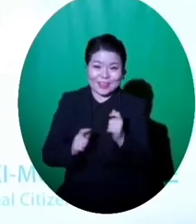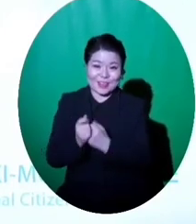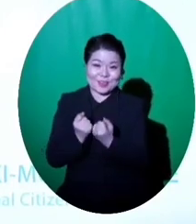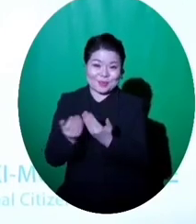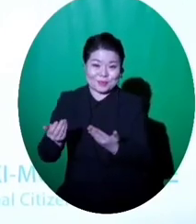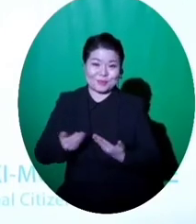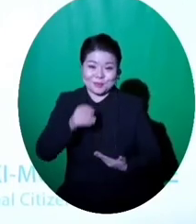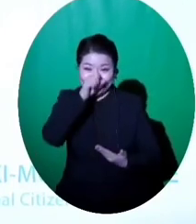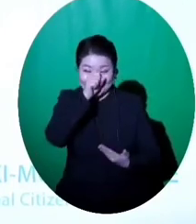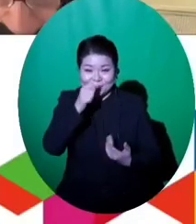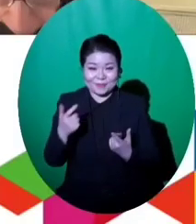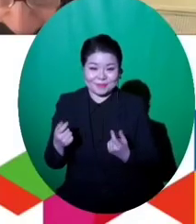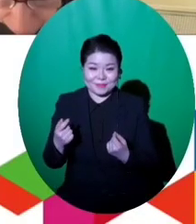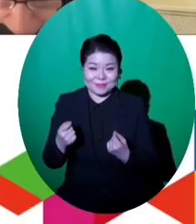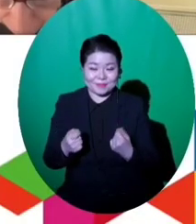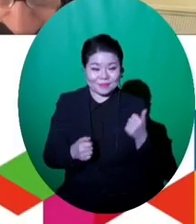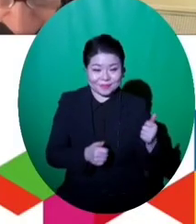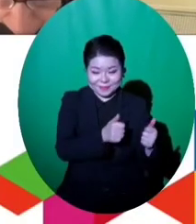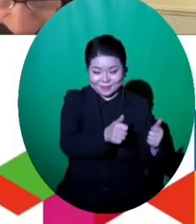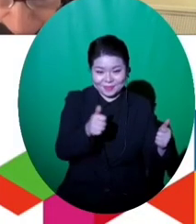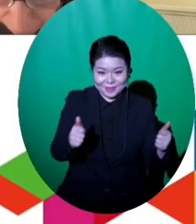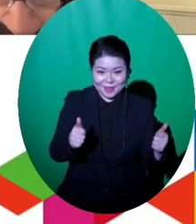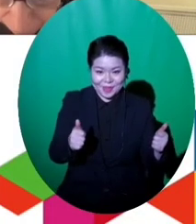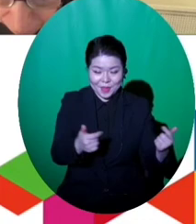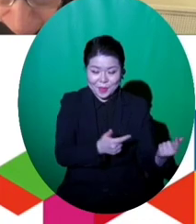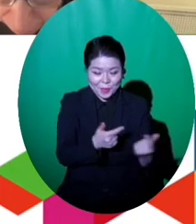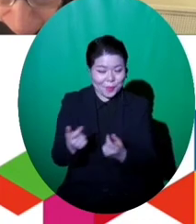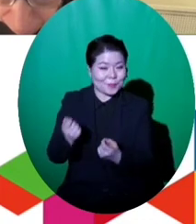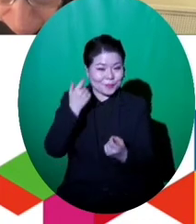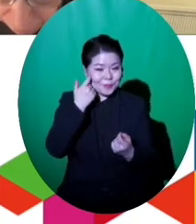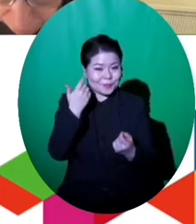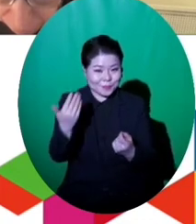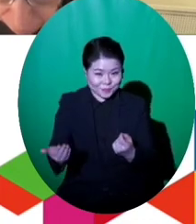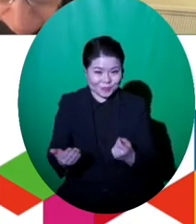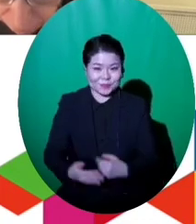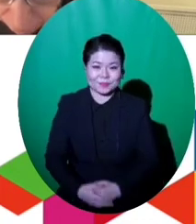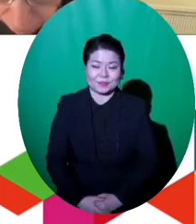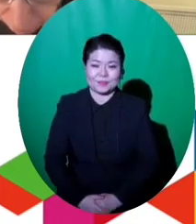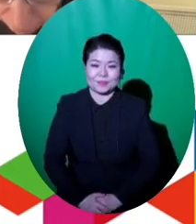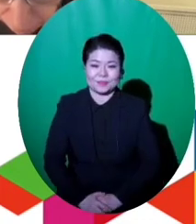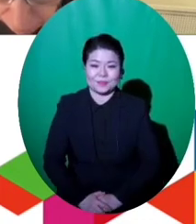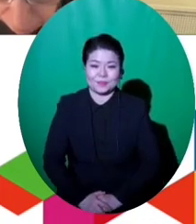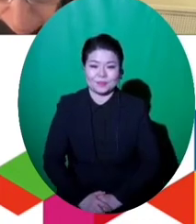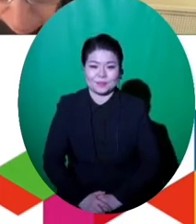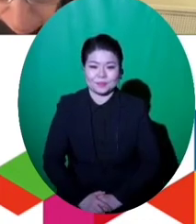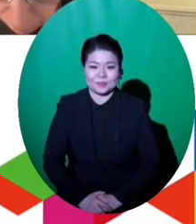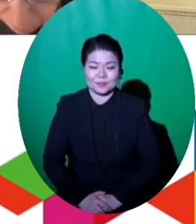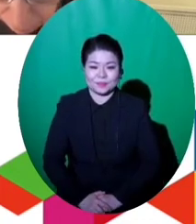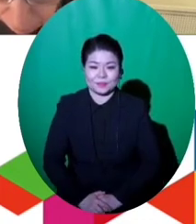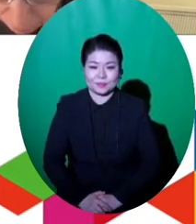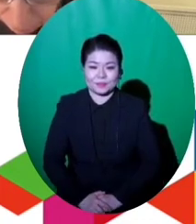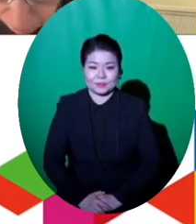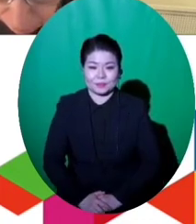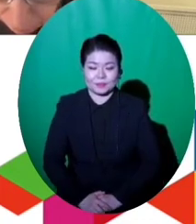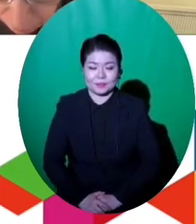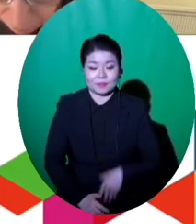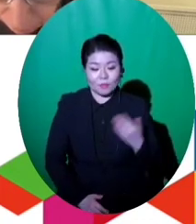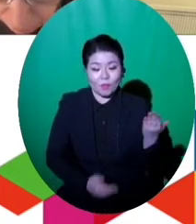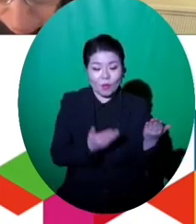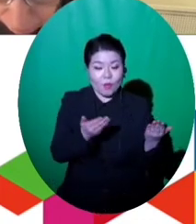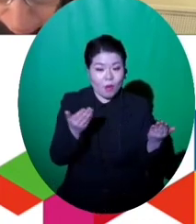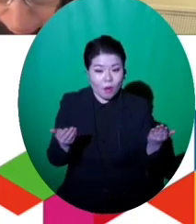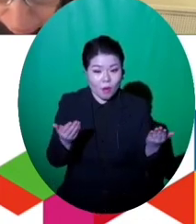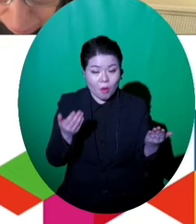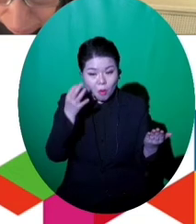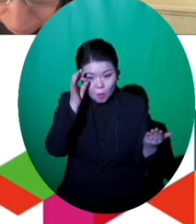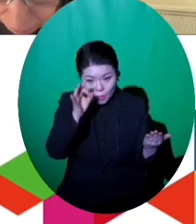three panelists. And this is the question. How do you think that care can contribute to